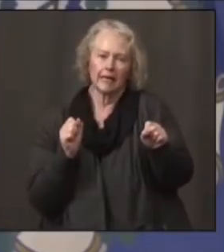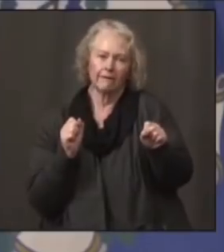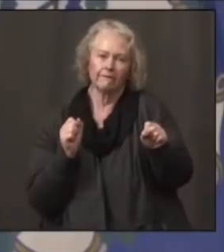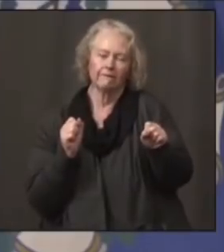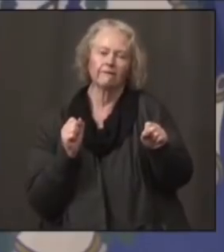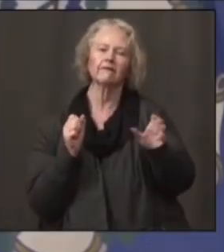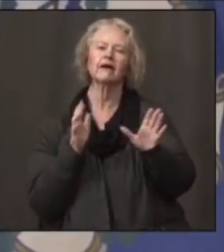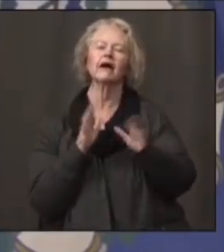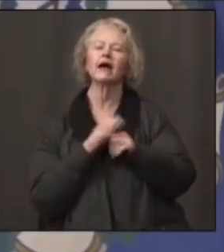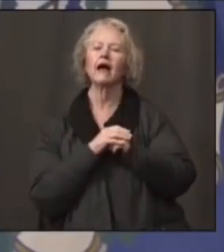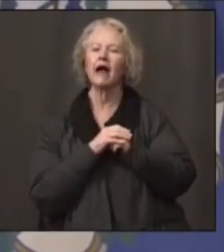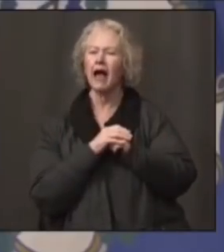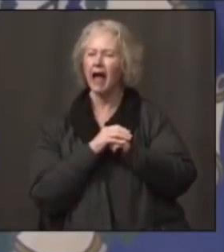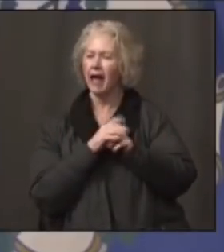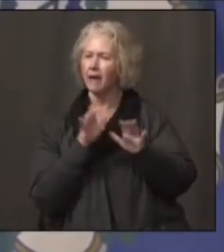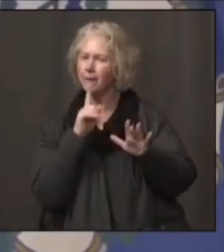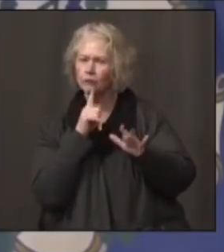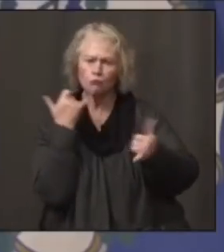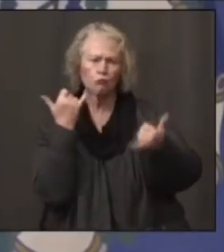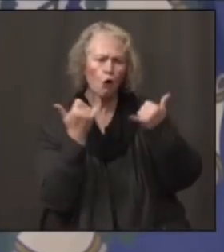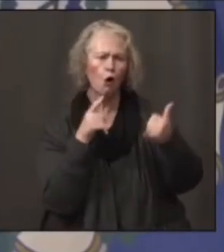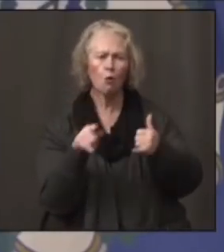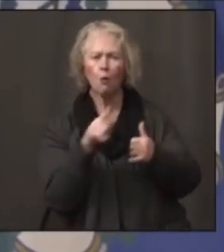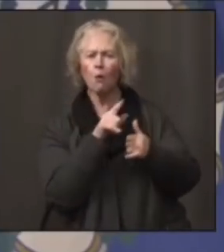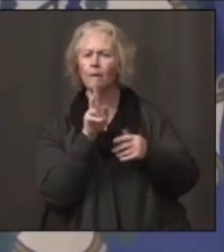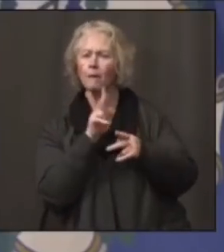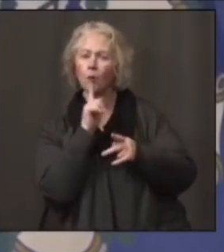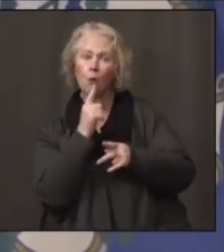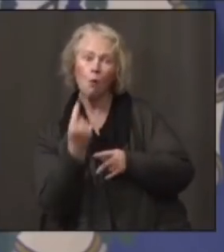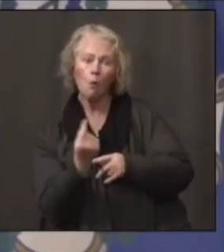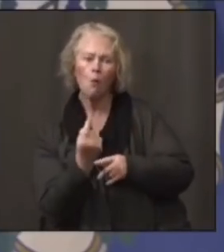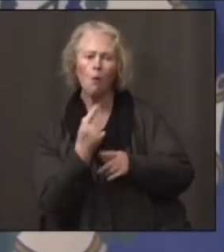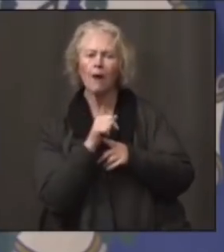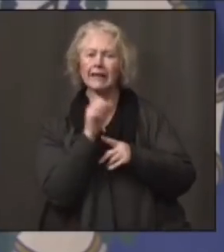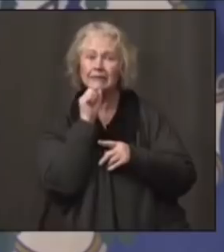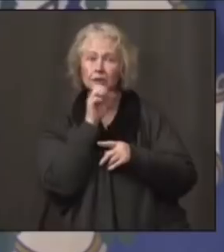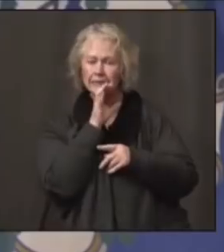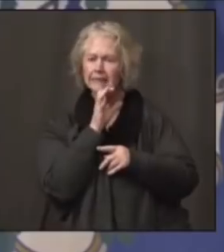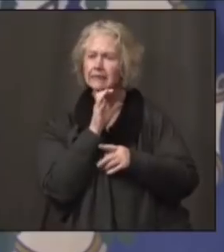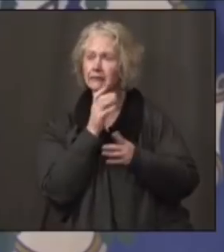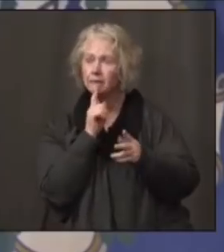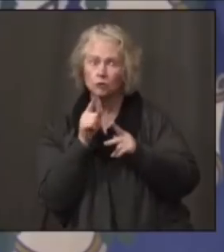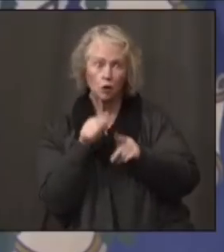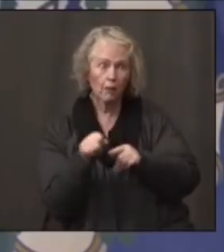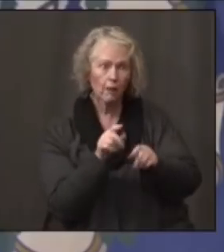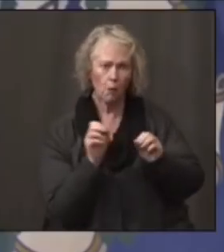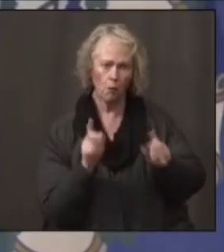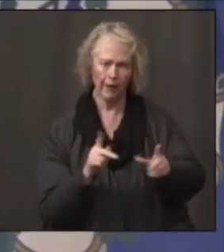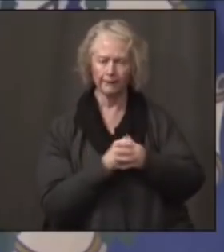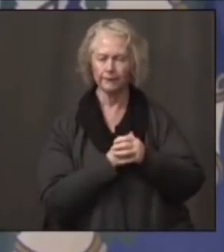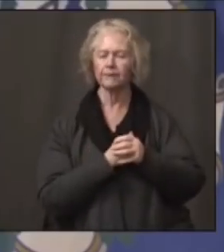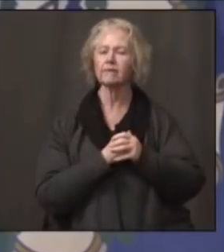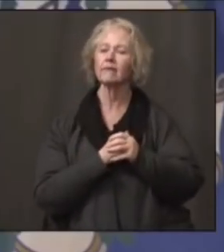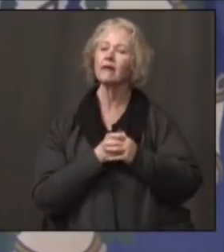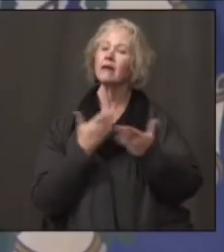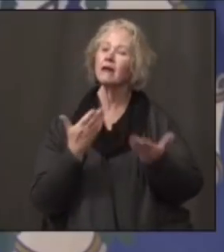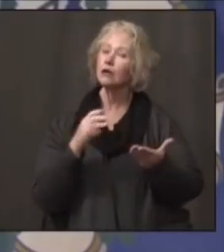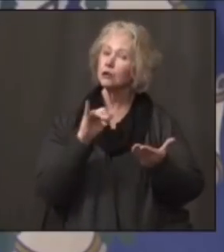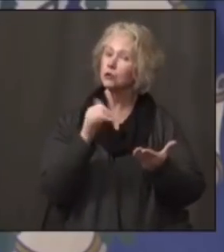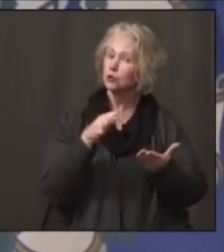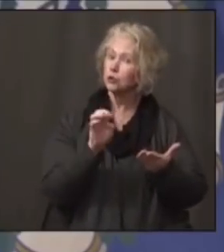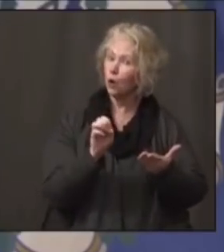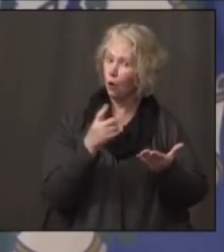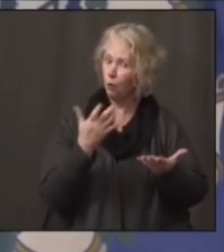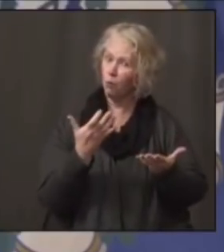any seniors or folks alone and make sure they're okay. Let me leave it at that, and maybe Joe, if you want to give